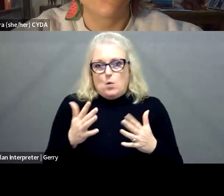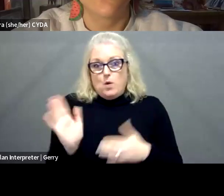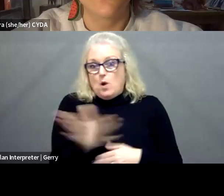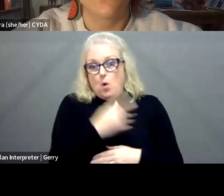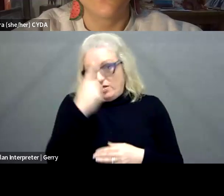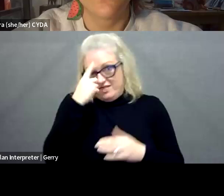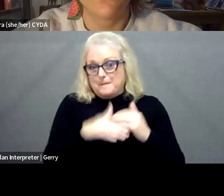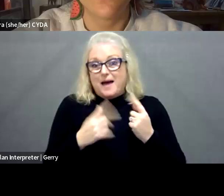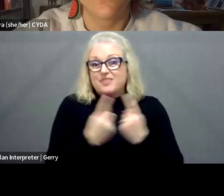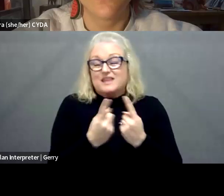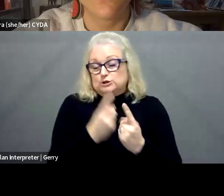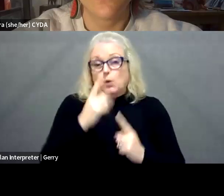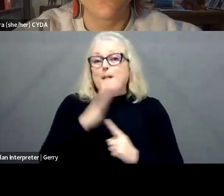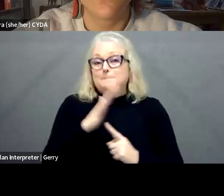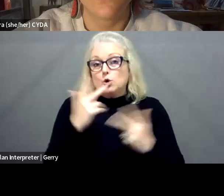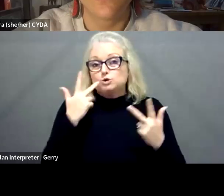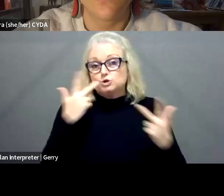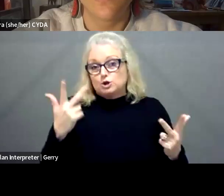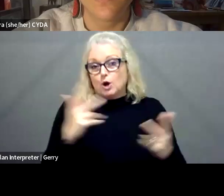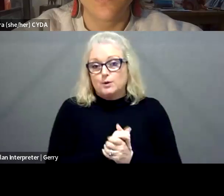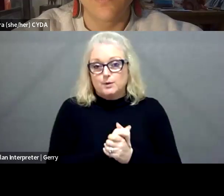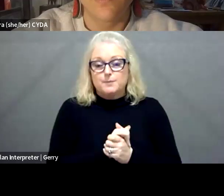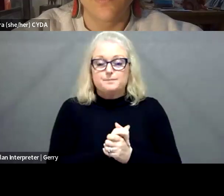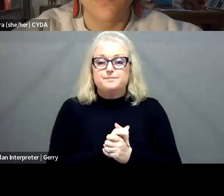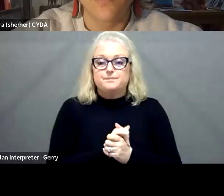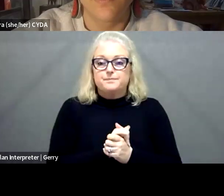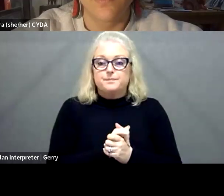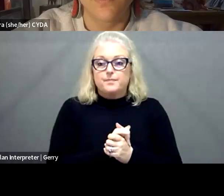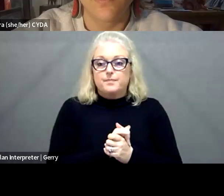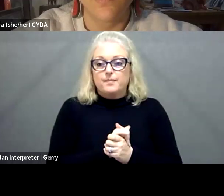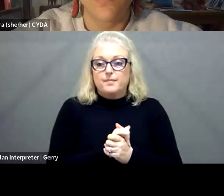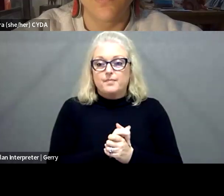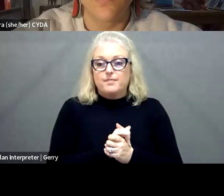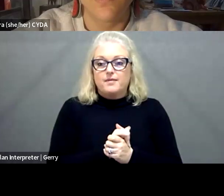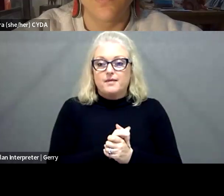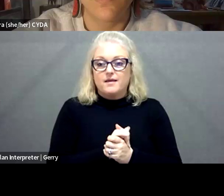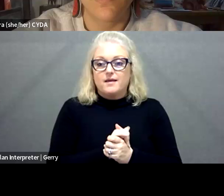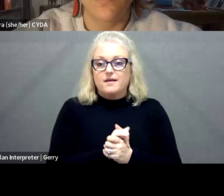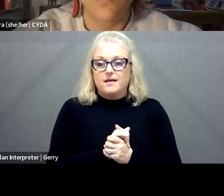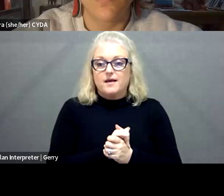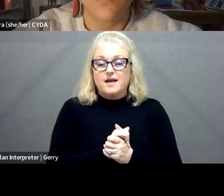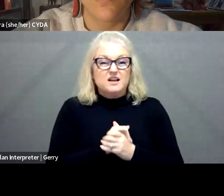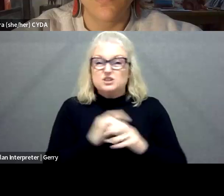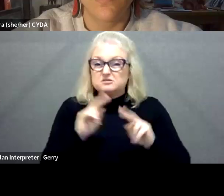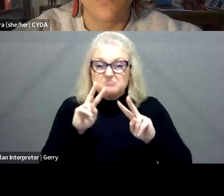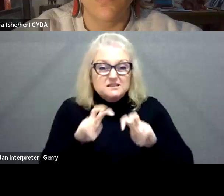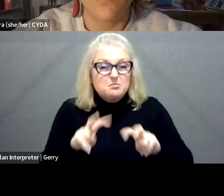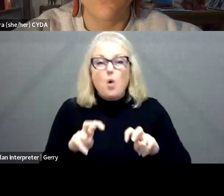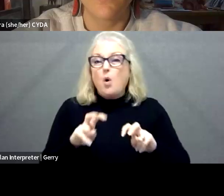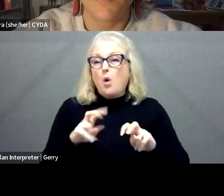that that's really important to show that, so that we just explore that and are